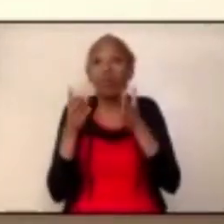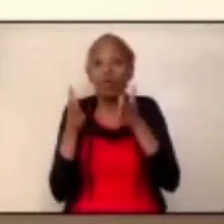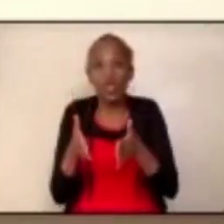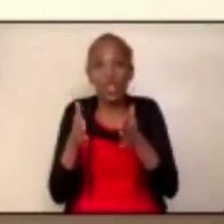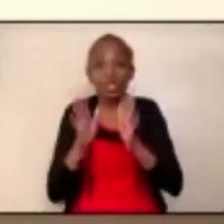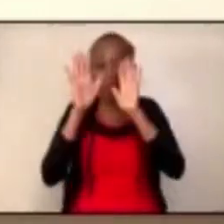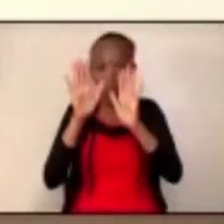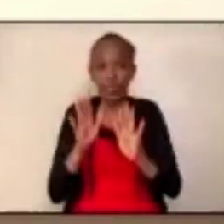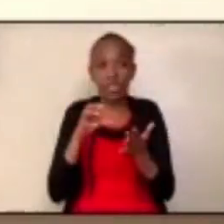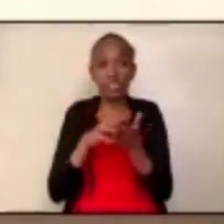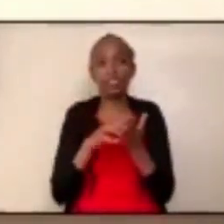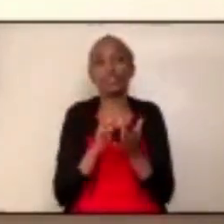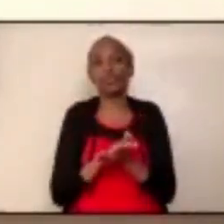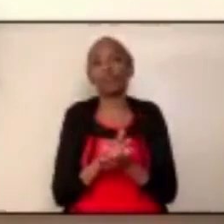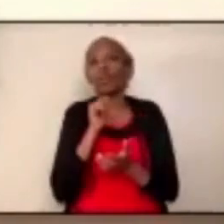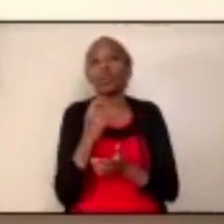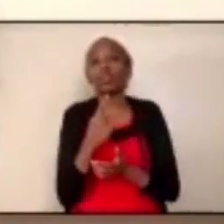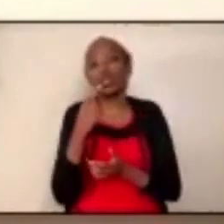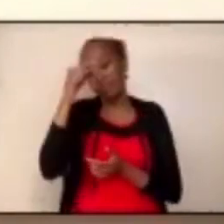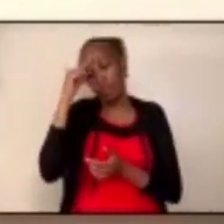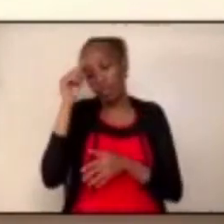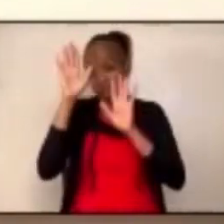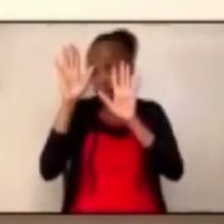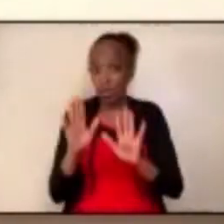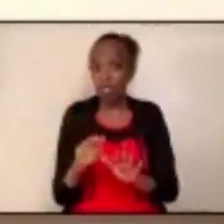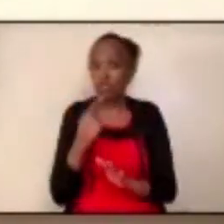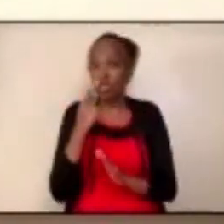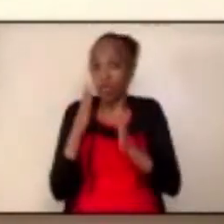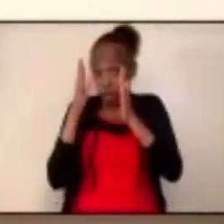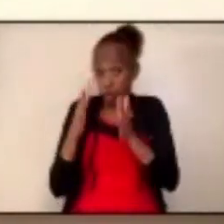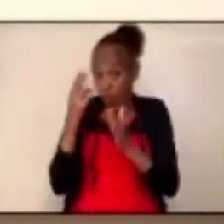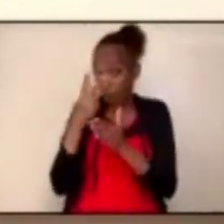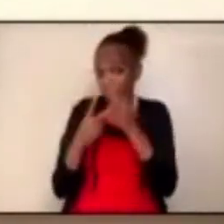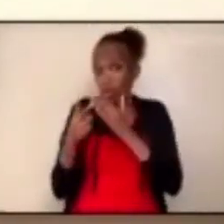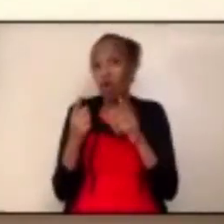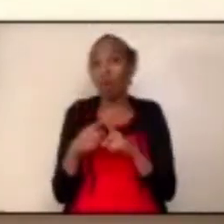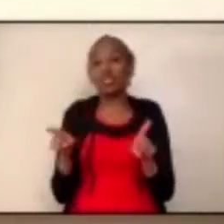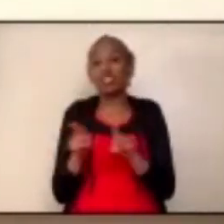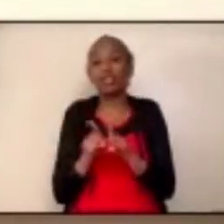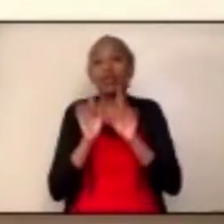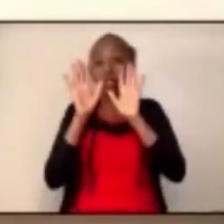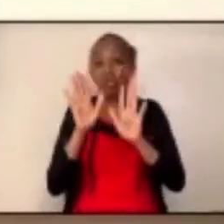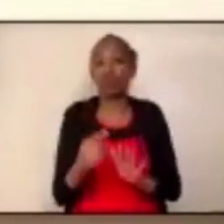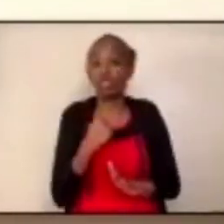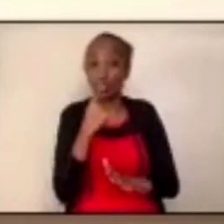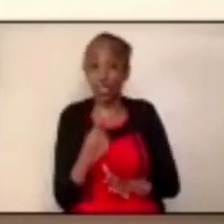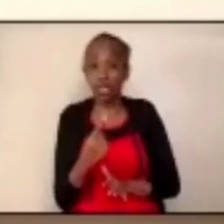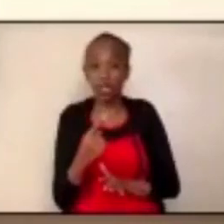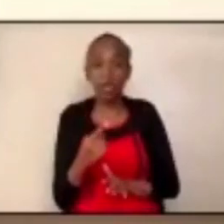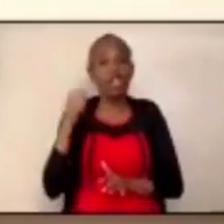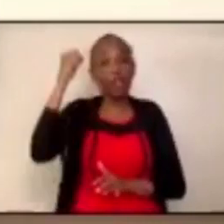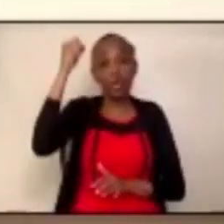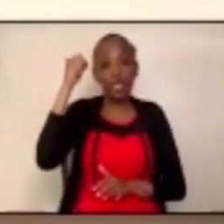very important issues. Not only because it's important to tell the human aspect, but it is important to tell the